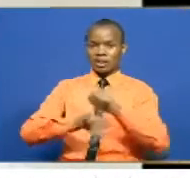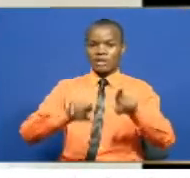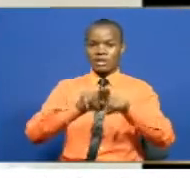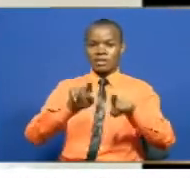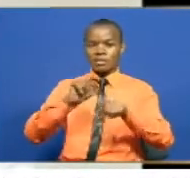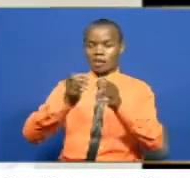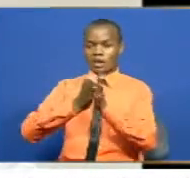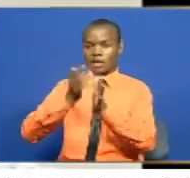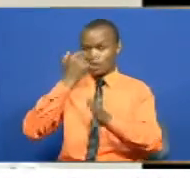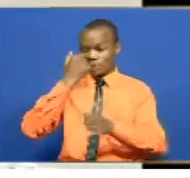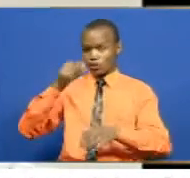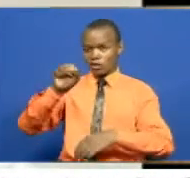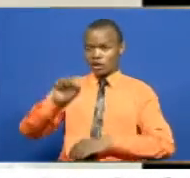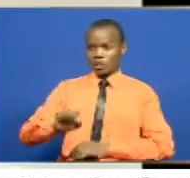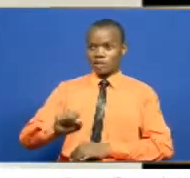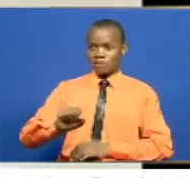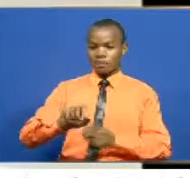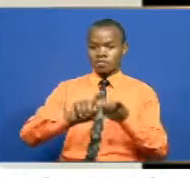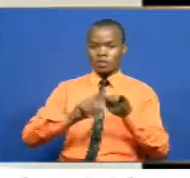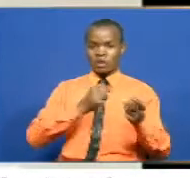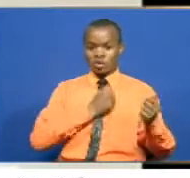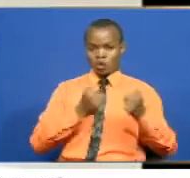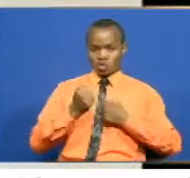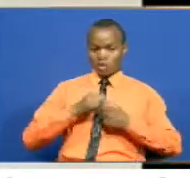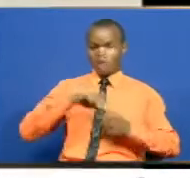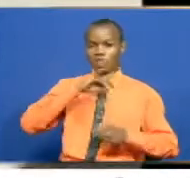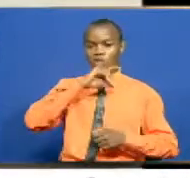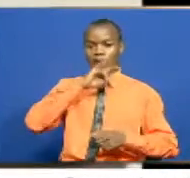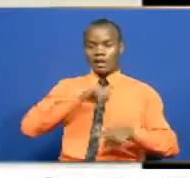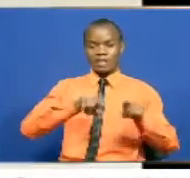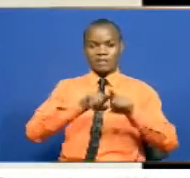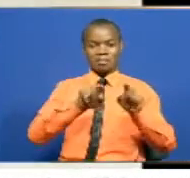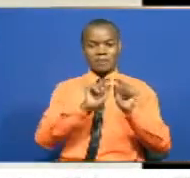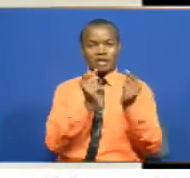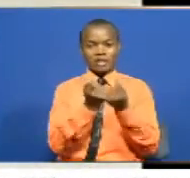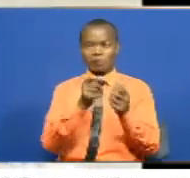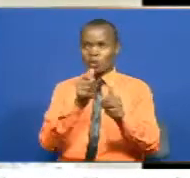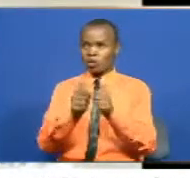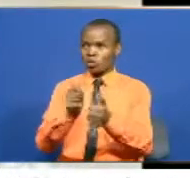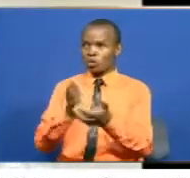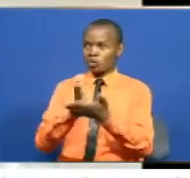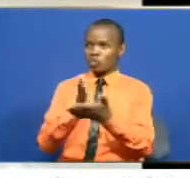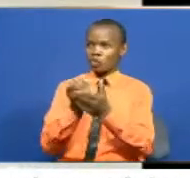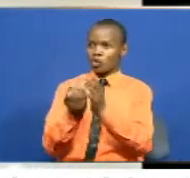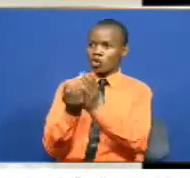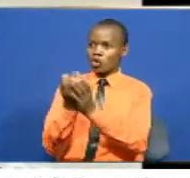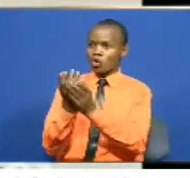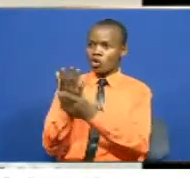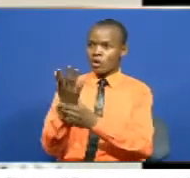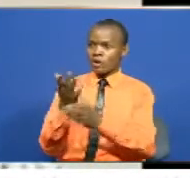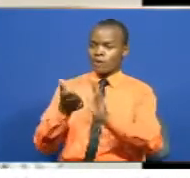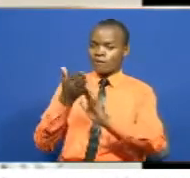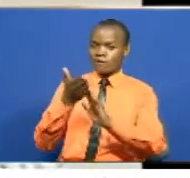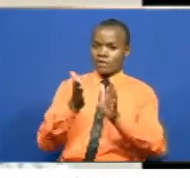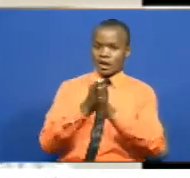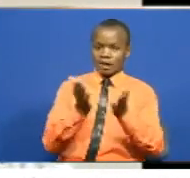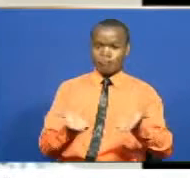Sudan, Rwanda, Uganda. So are the teams that are improving